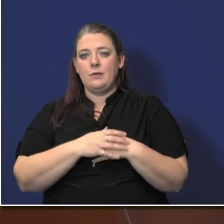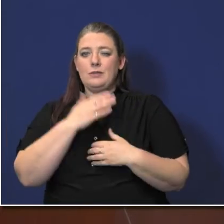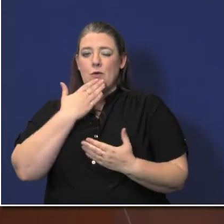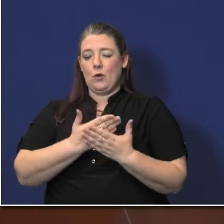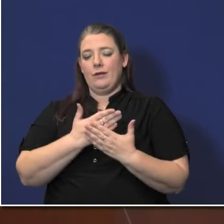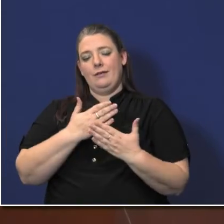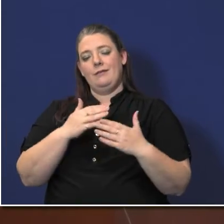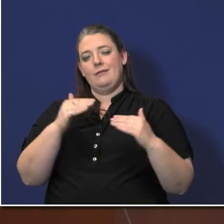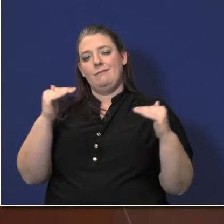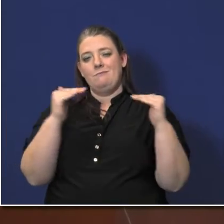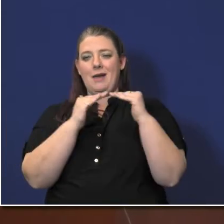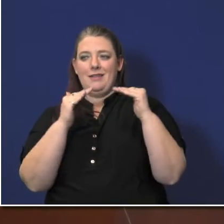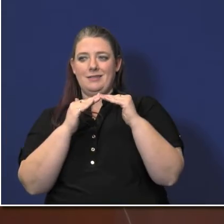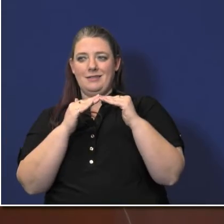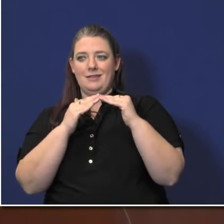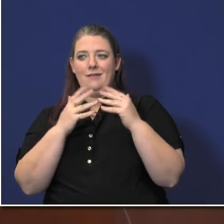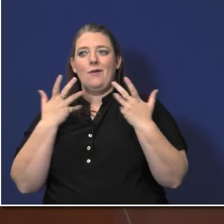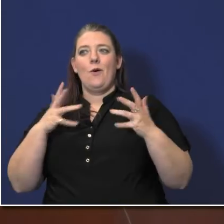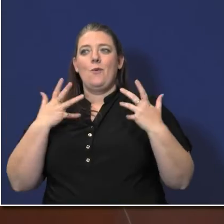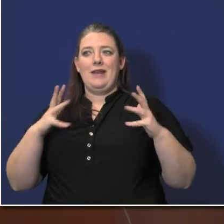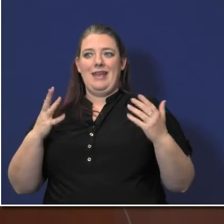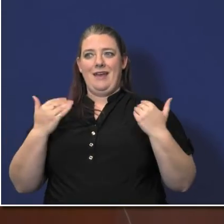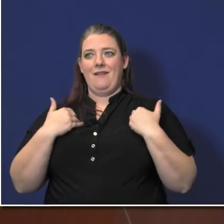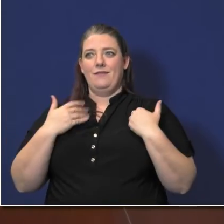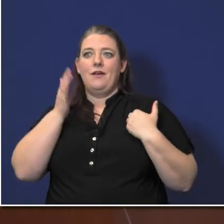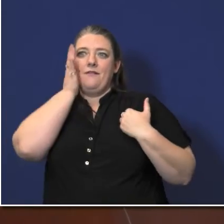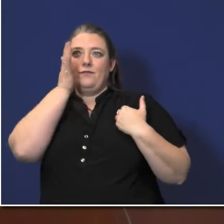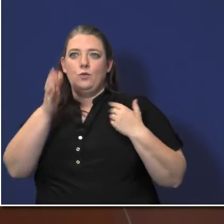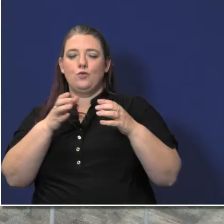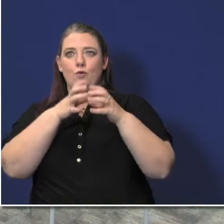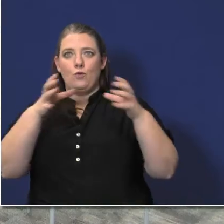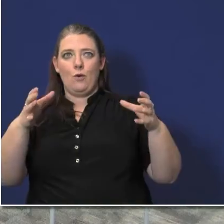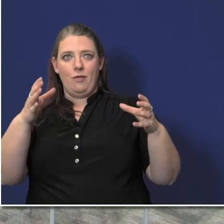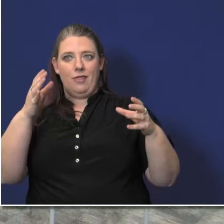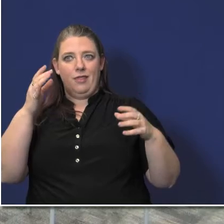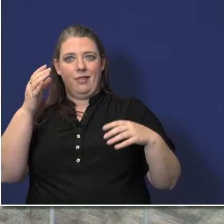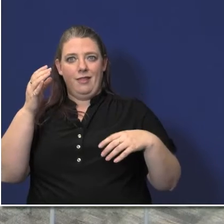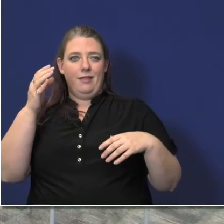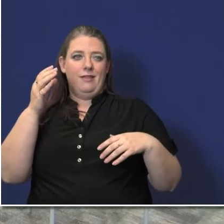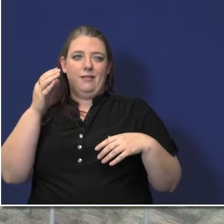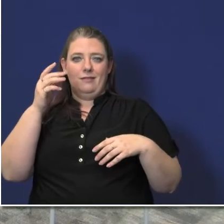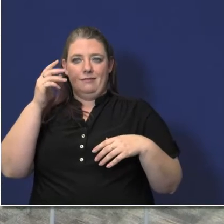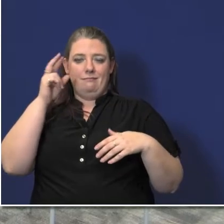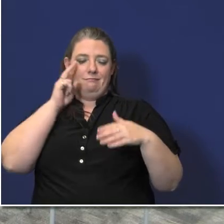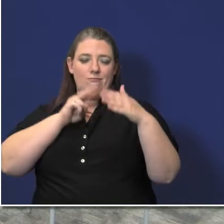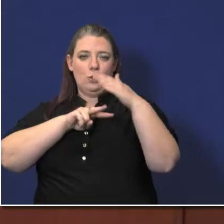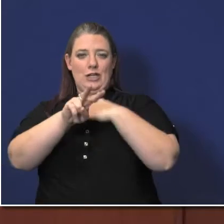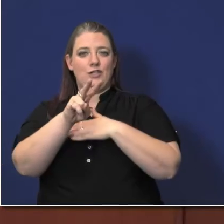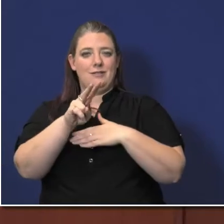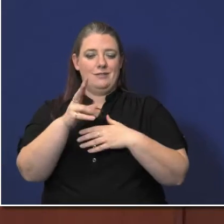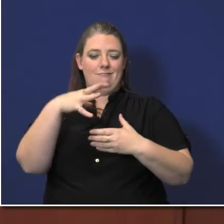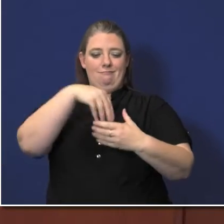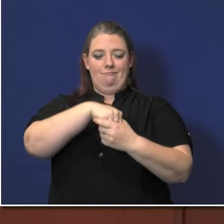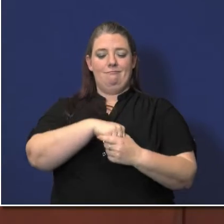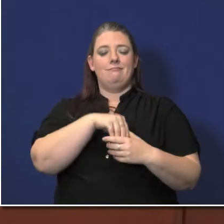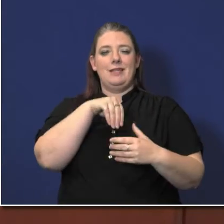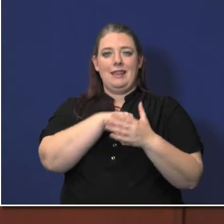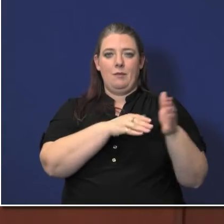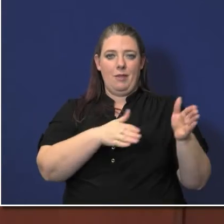of already future growth embedded into this office design building. It was thrilling to see